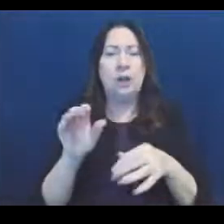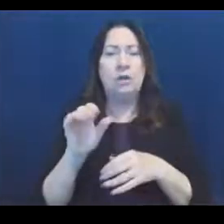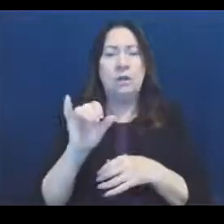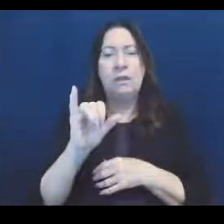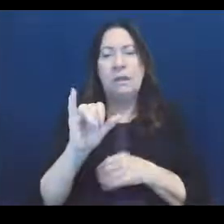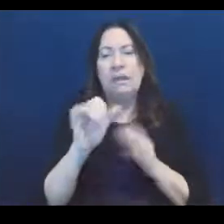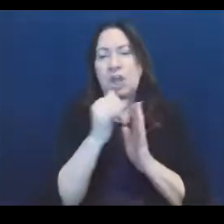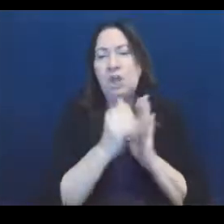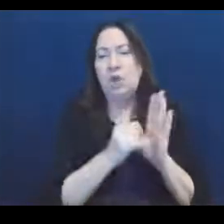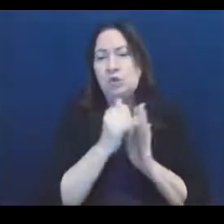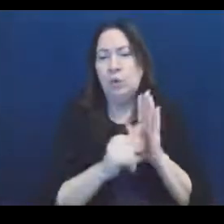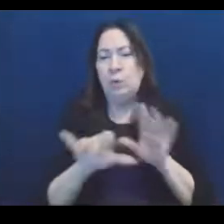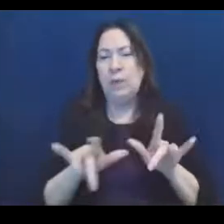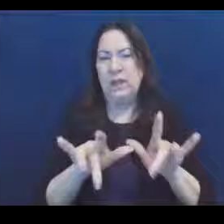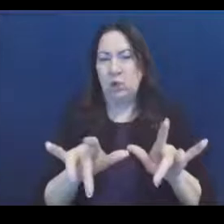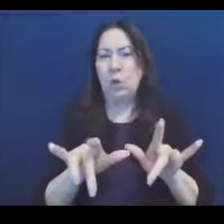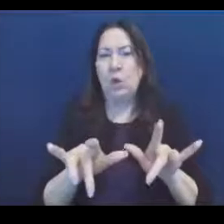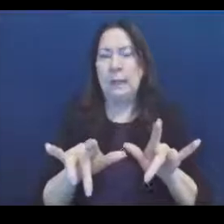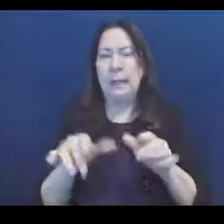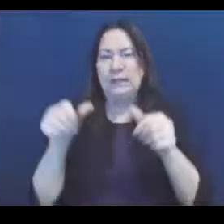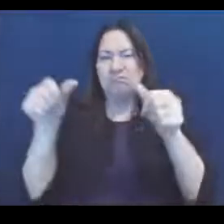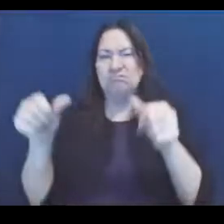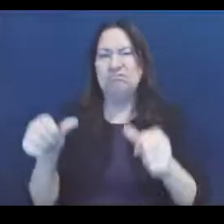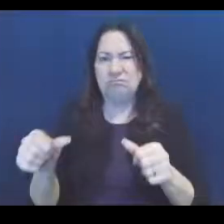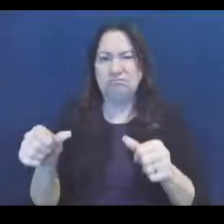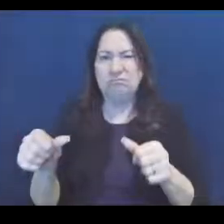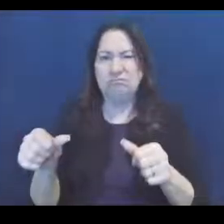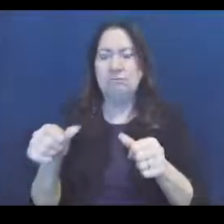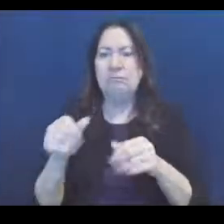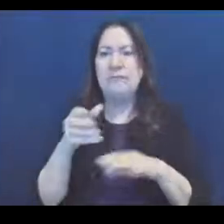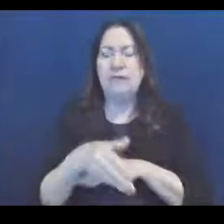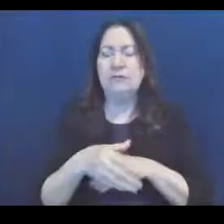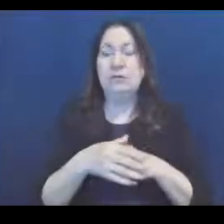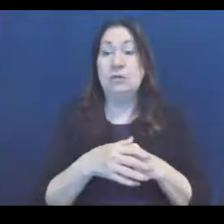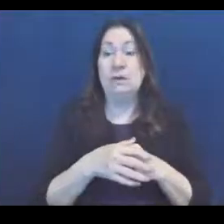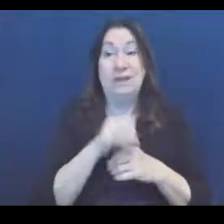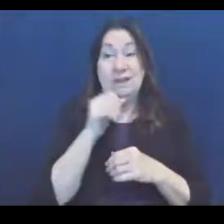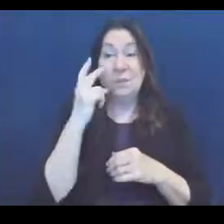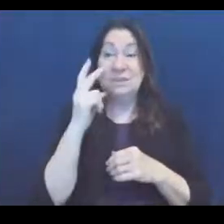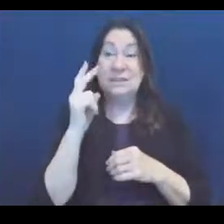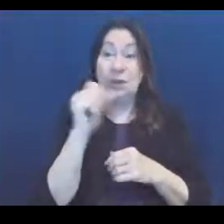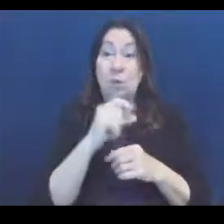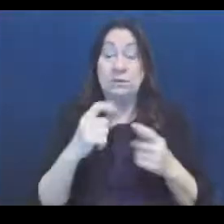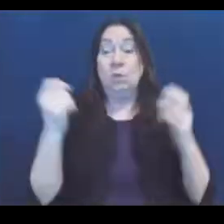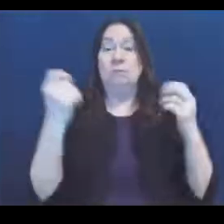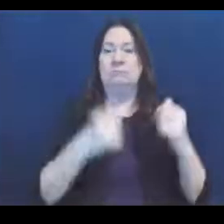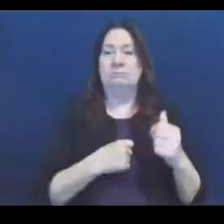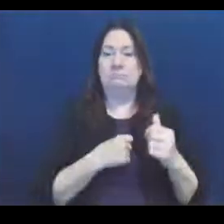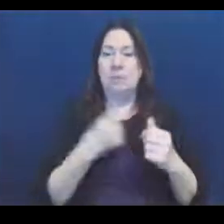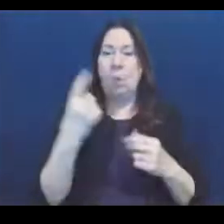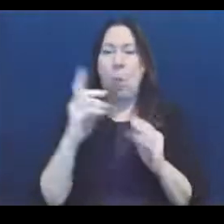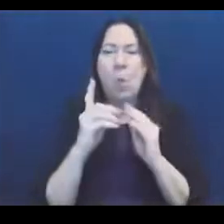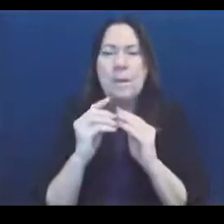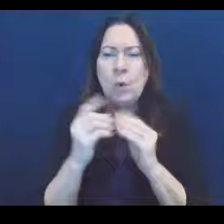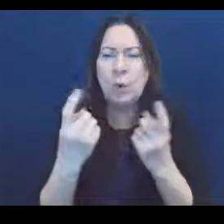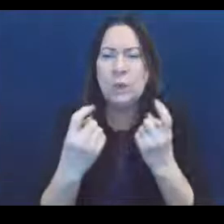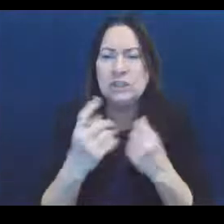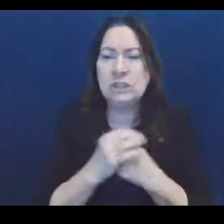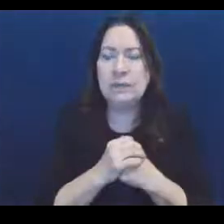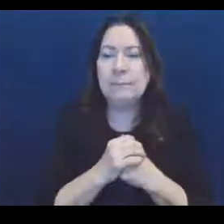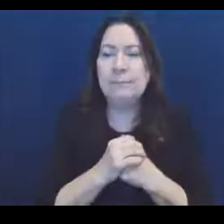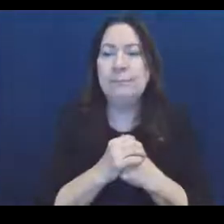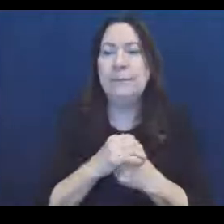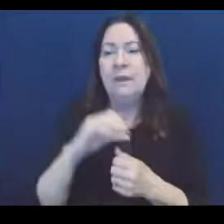the recording once we post it. So I'm not seeing any other questions or comments. Oh, wait, here's one more question.